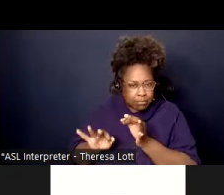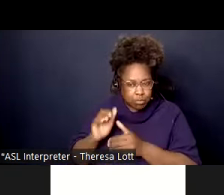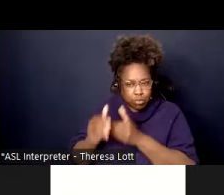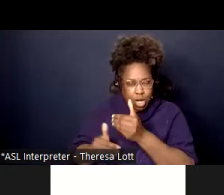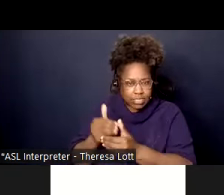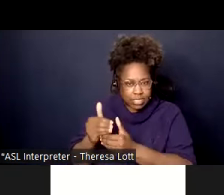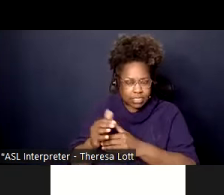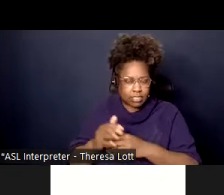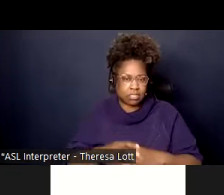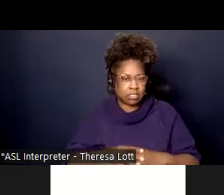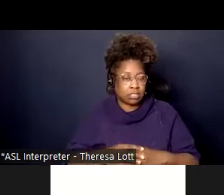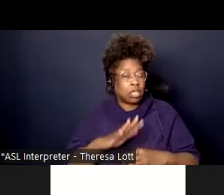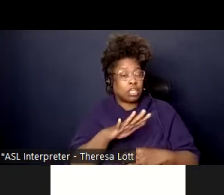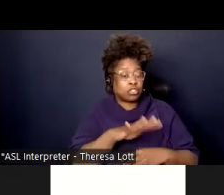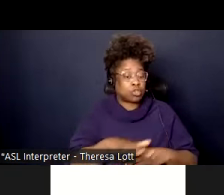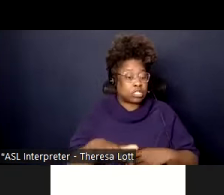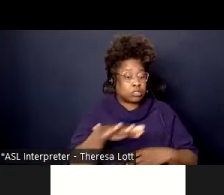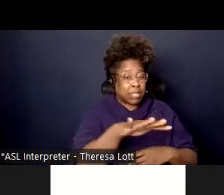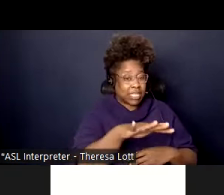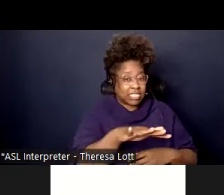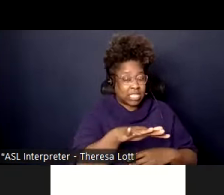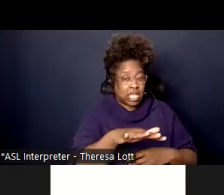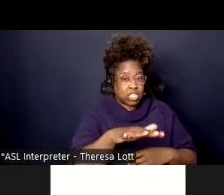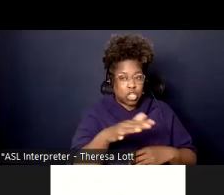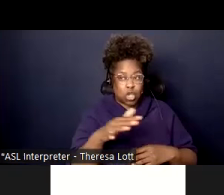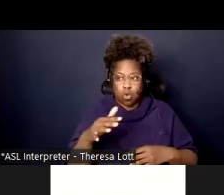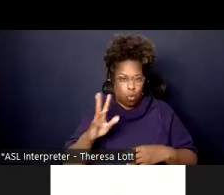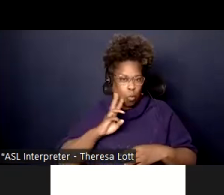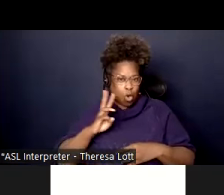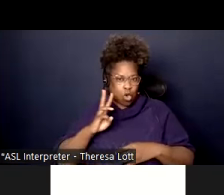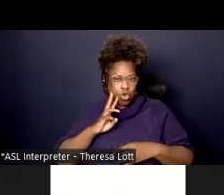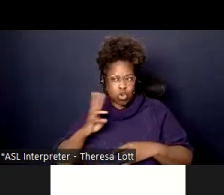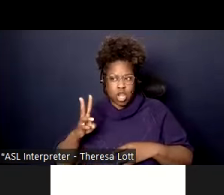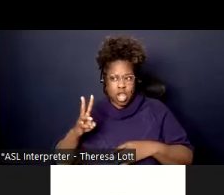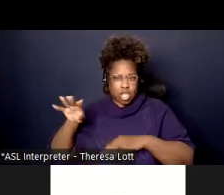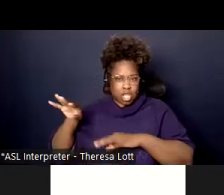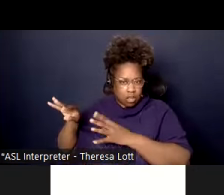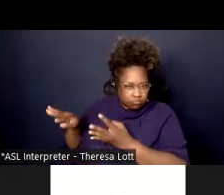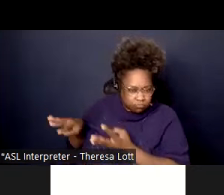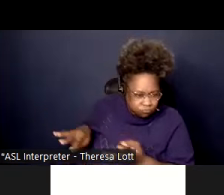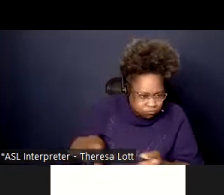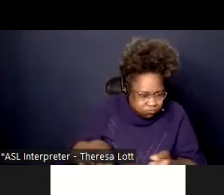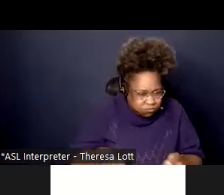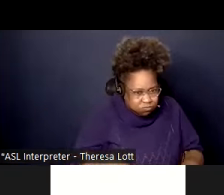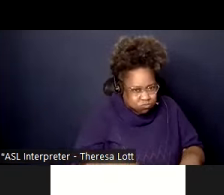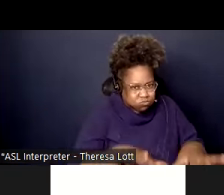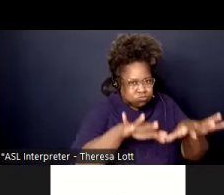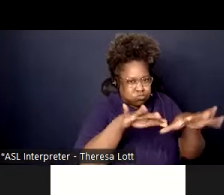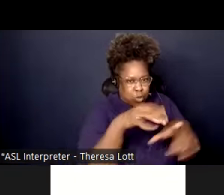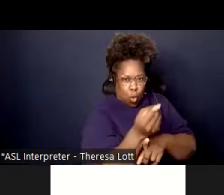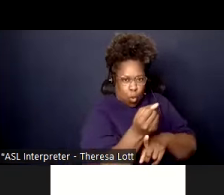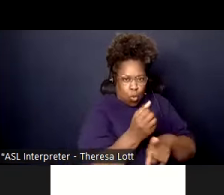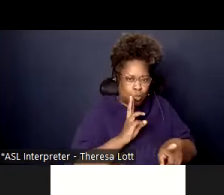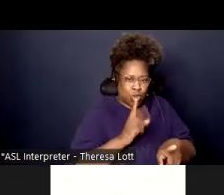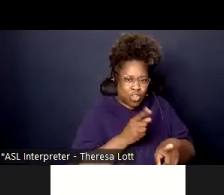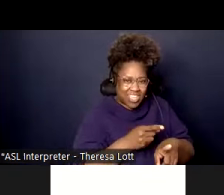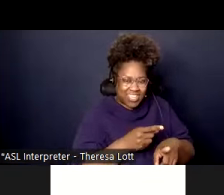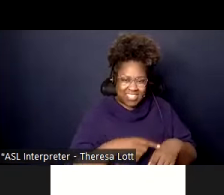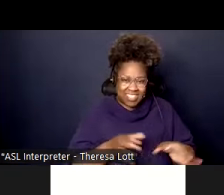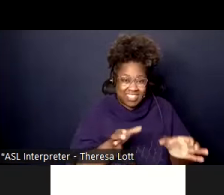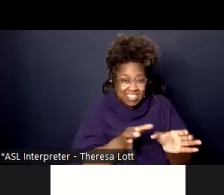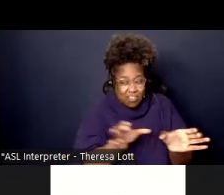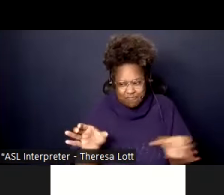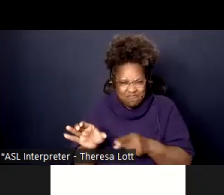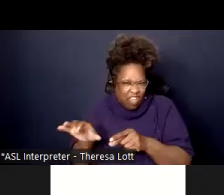space can be used to manage large volumes of water. And actually in the other breakout room, there is probably a lot of discussion going on around some of the